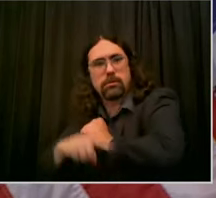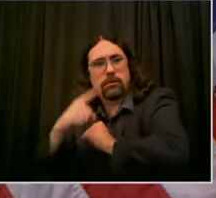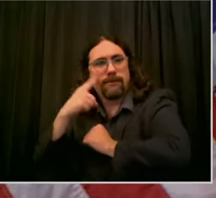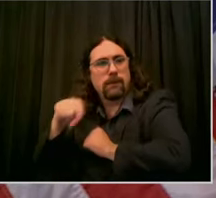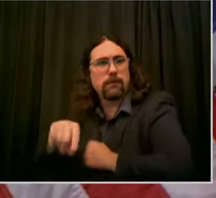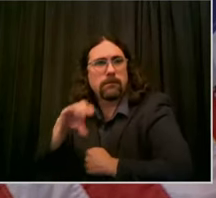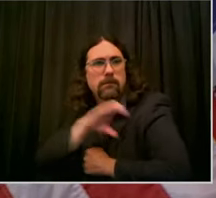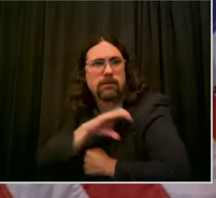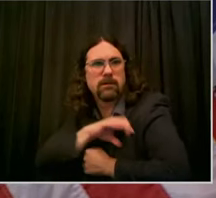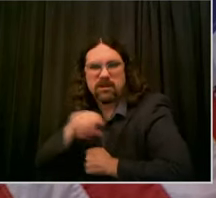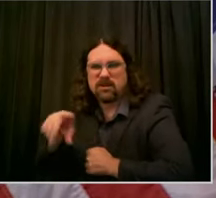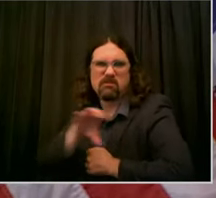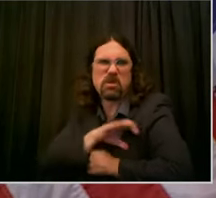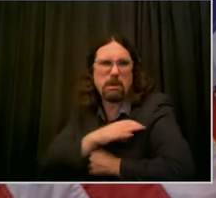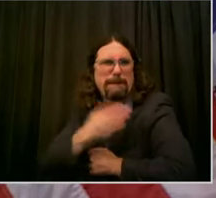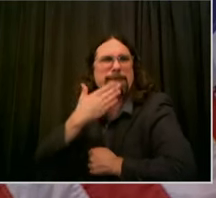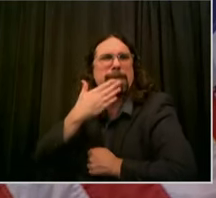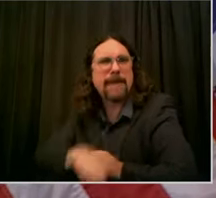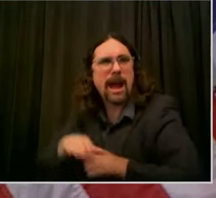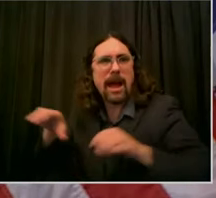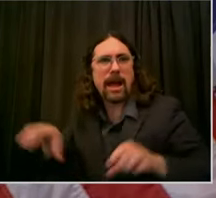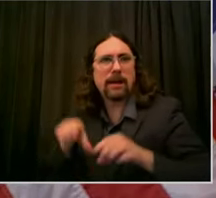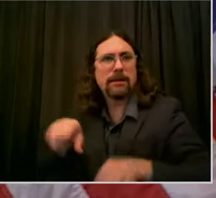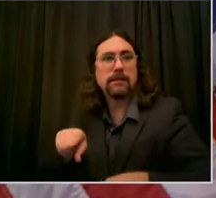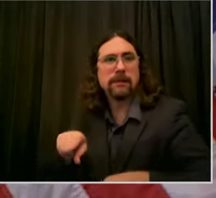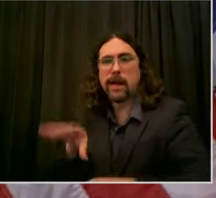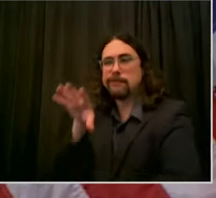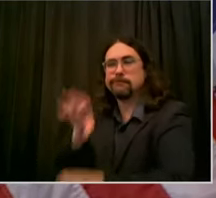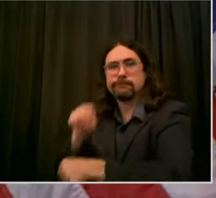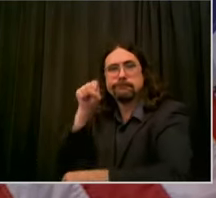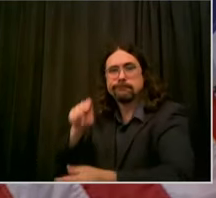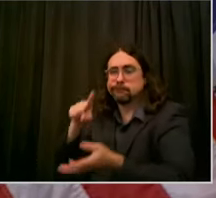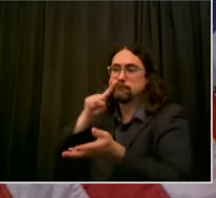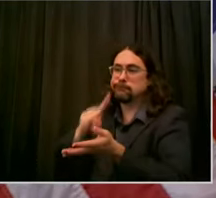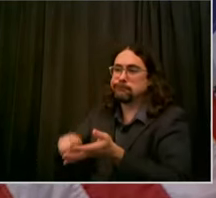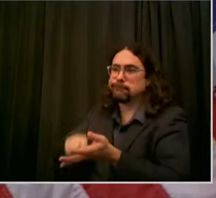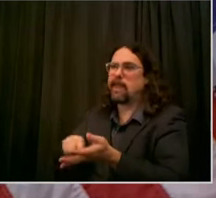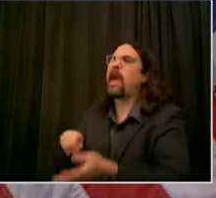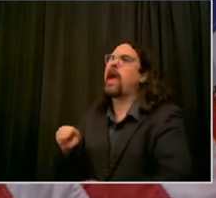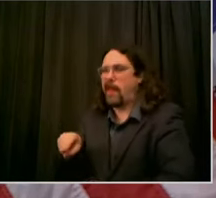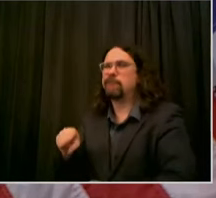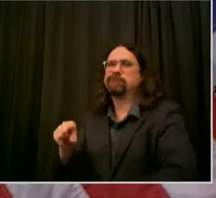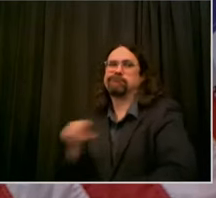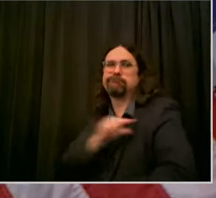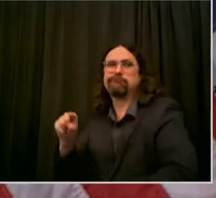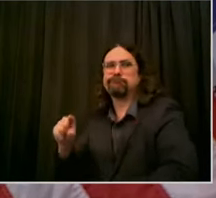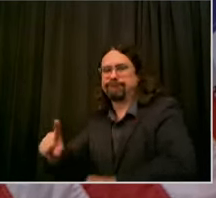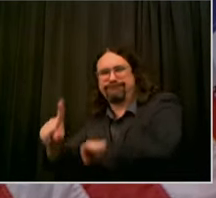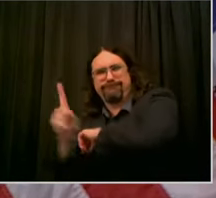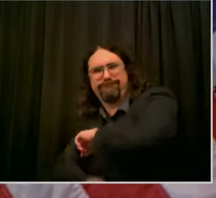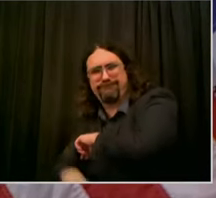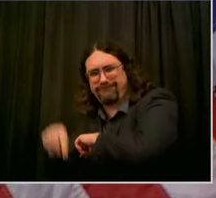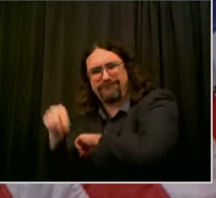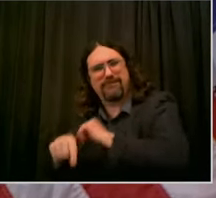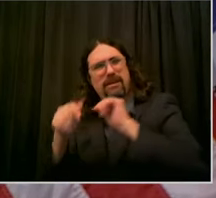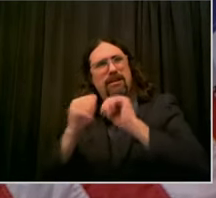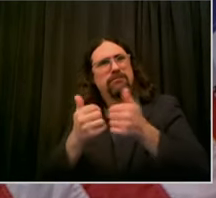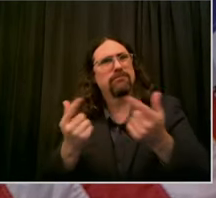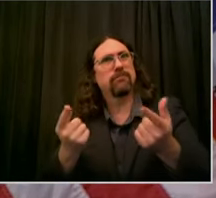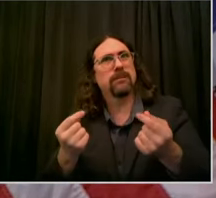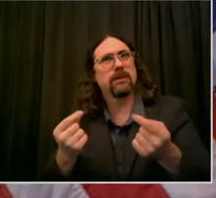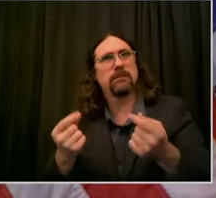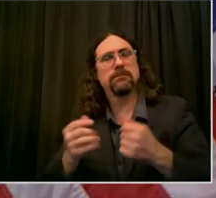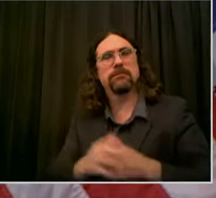committed to in February of last year? So that's my first question. My second question is